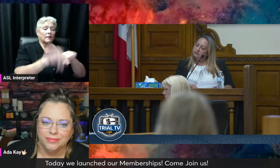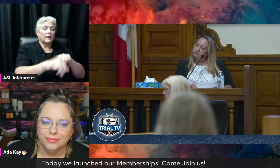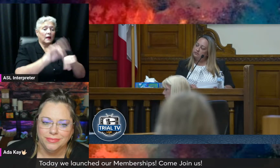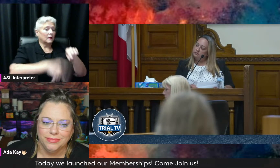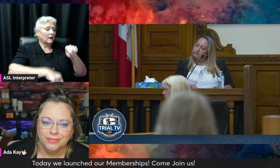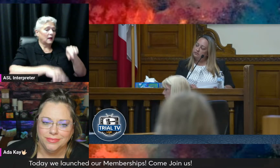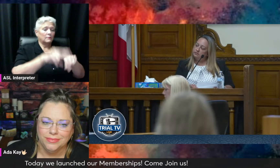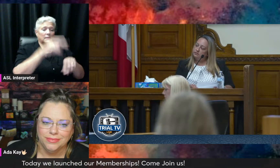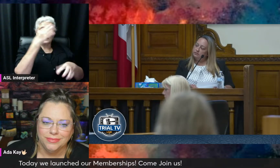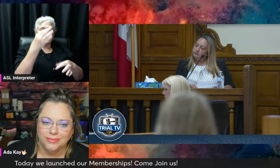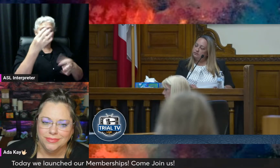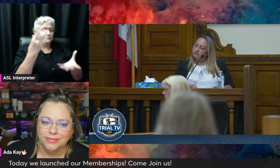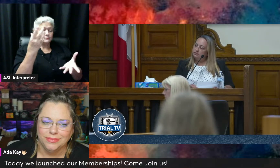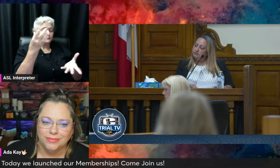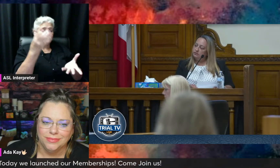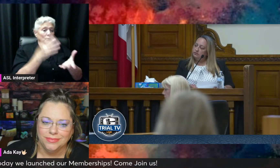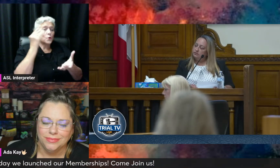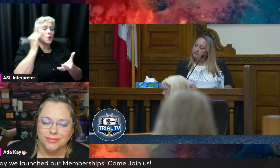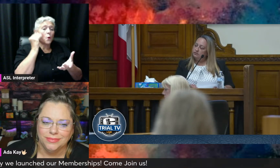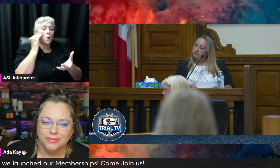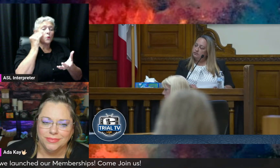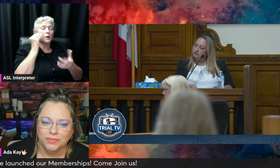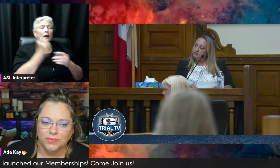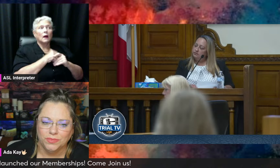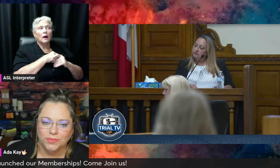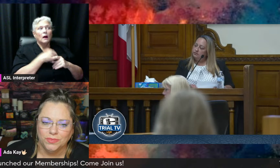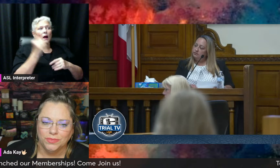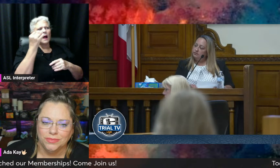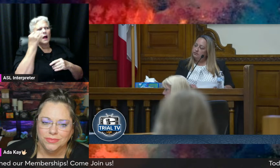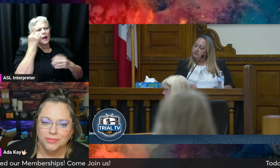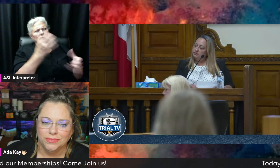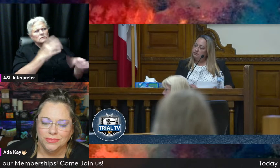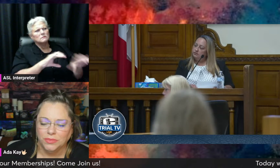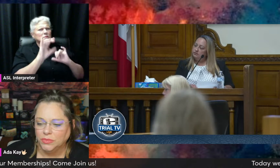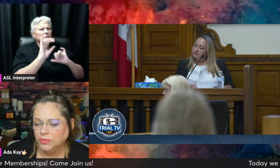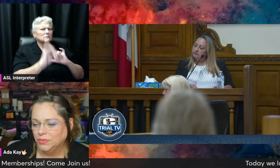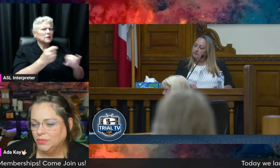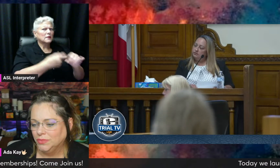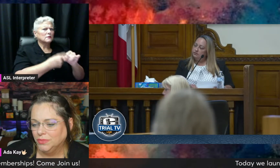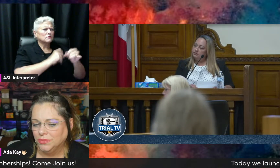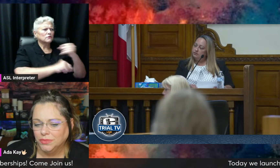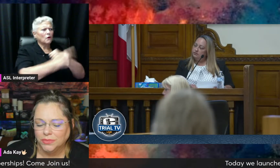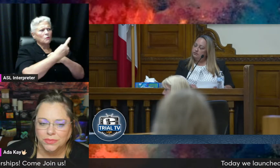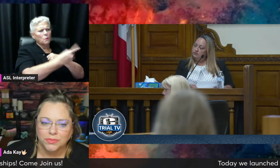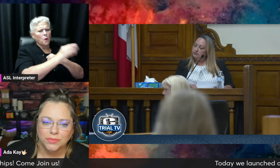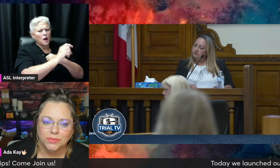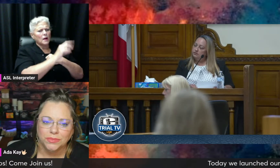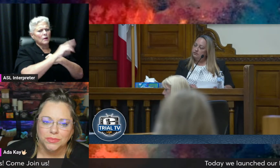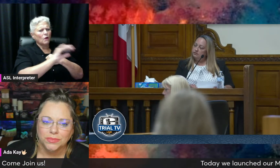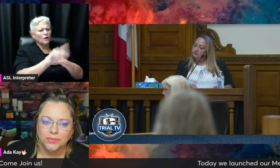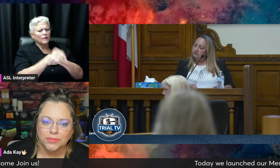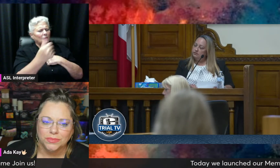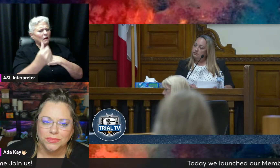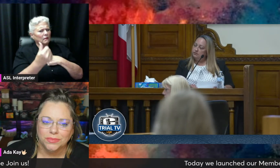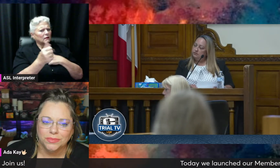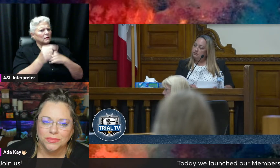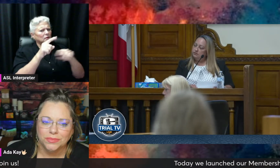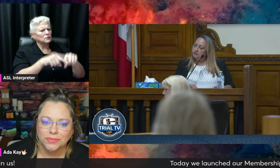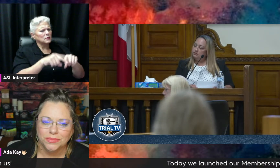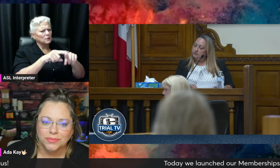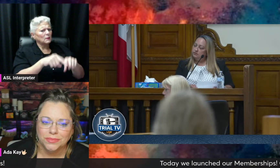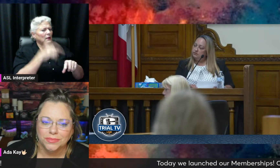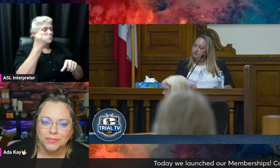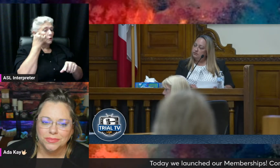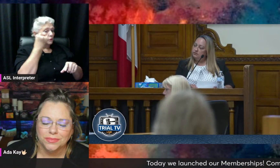And the likelihood of whether or not it came from one or the other would depend on whether or not that was animal or human